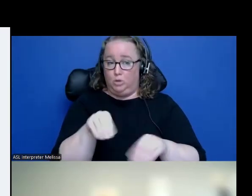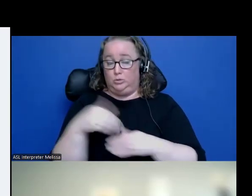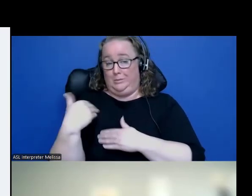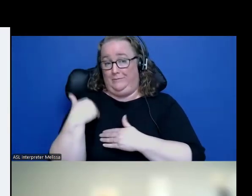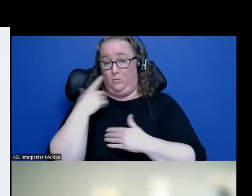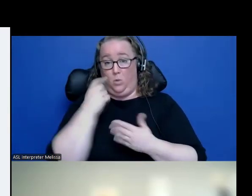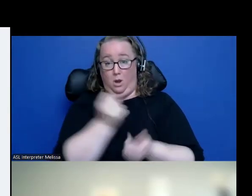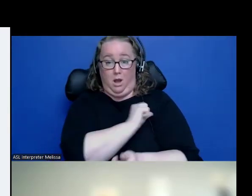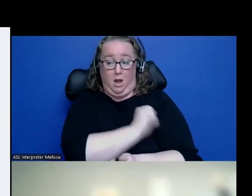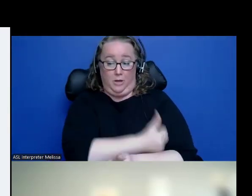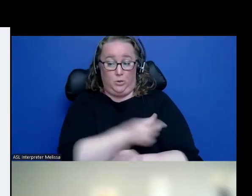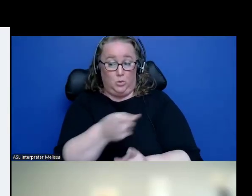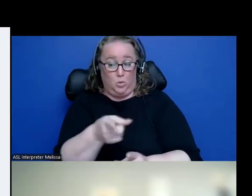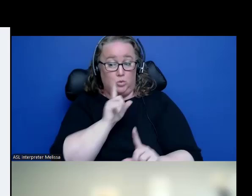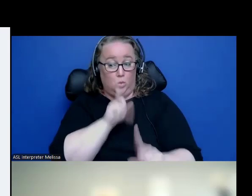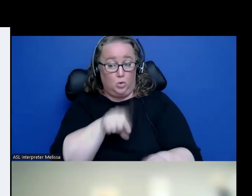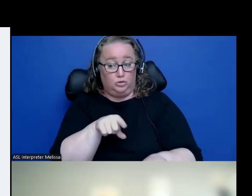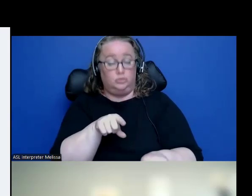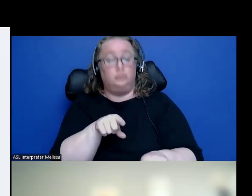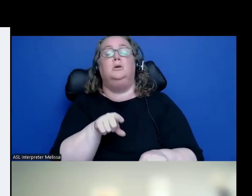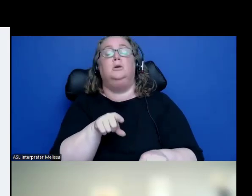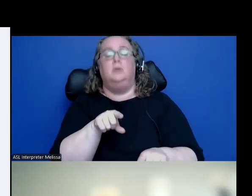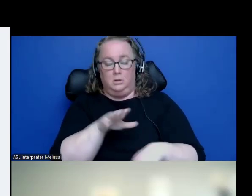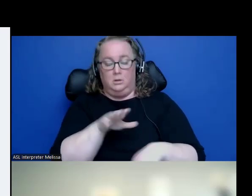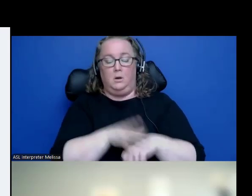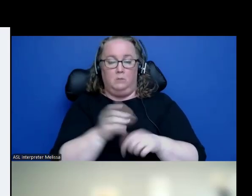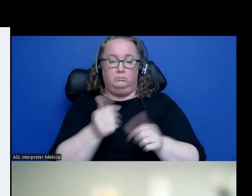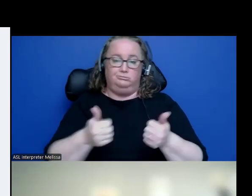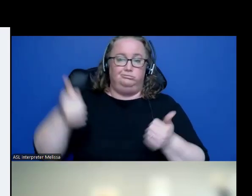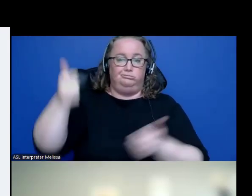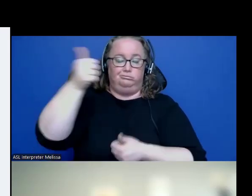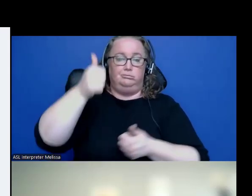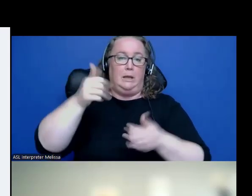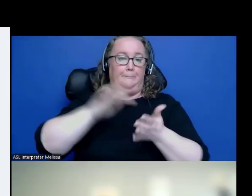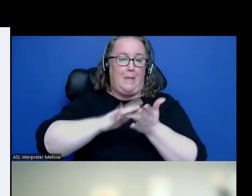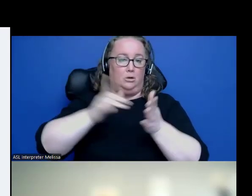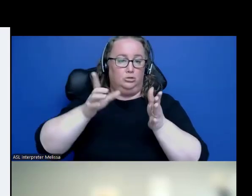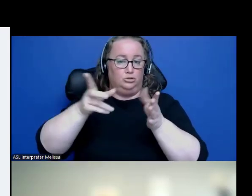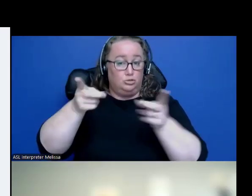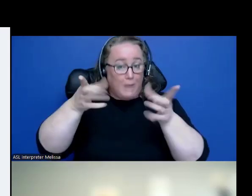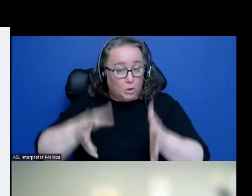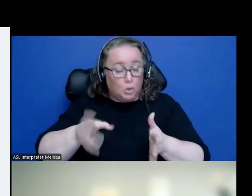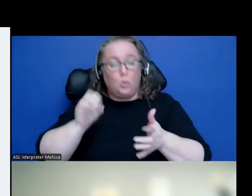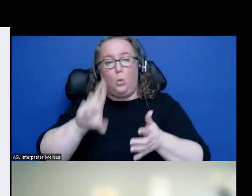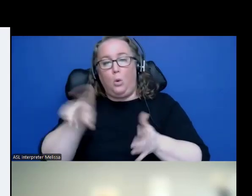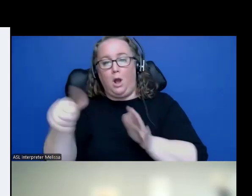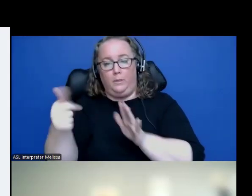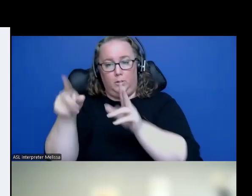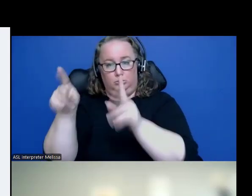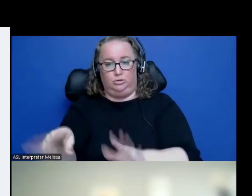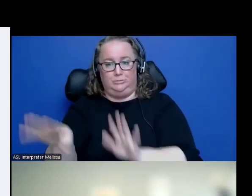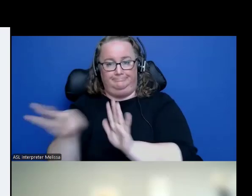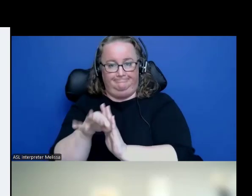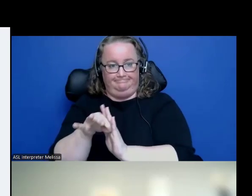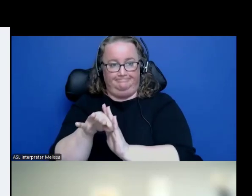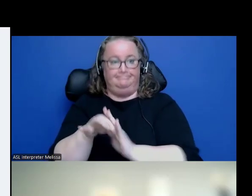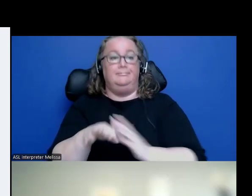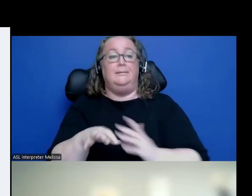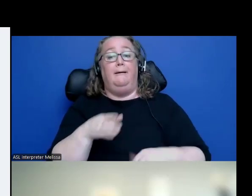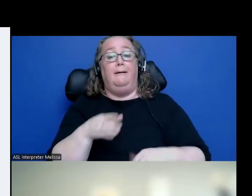orders on the medical executive director or a designee, after consultation